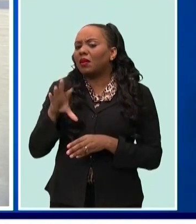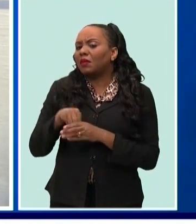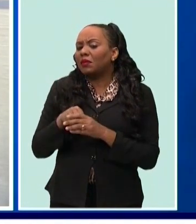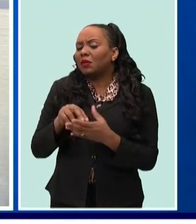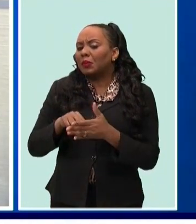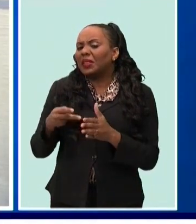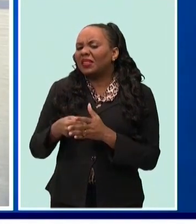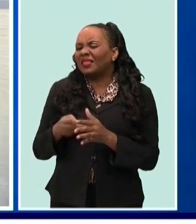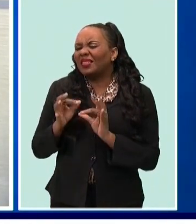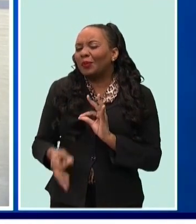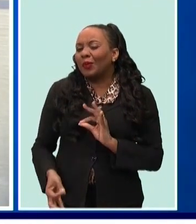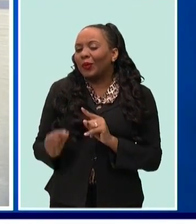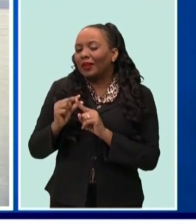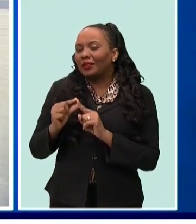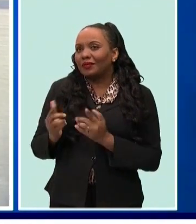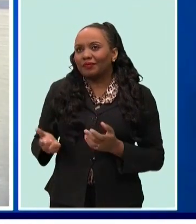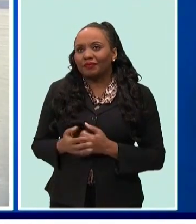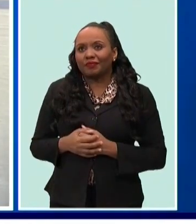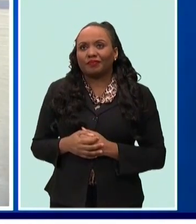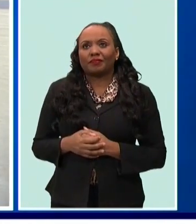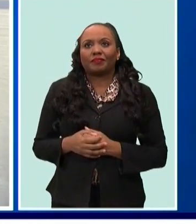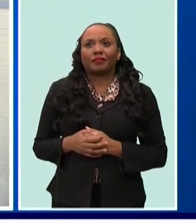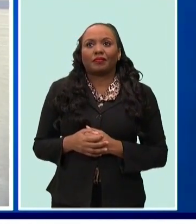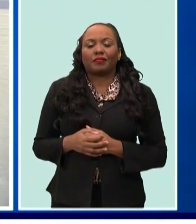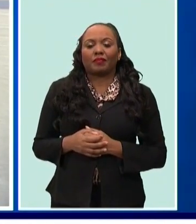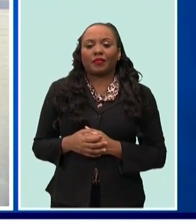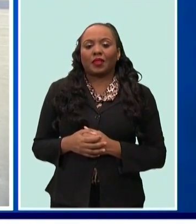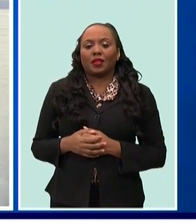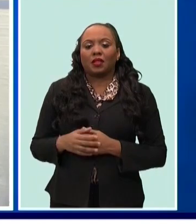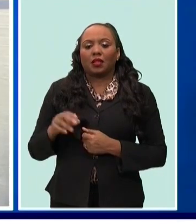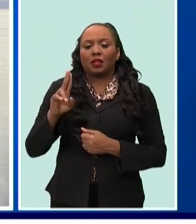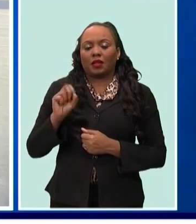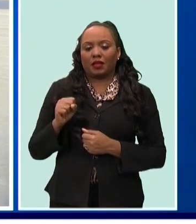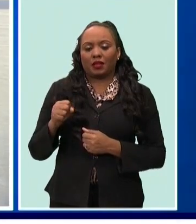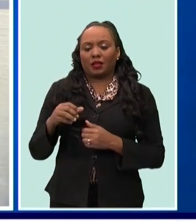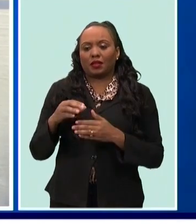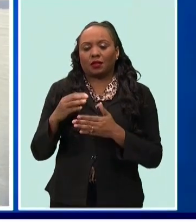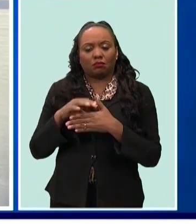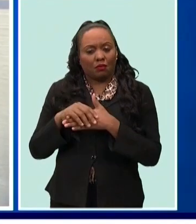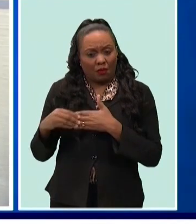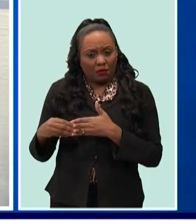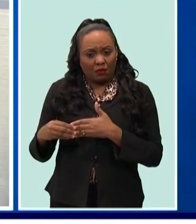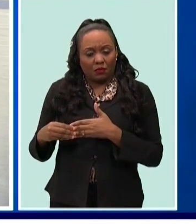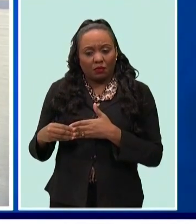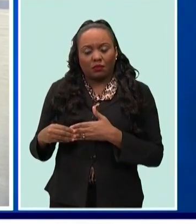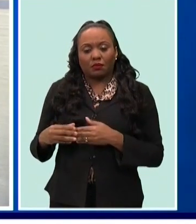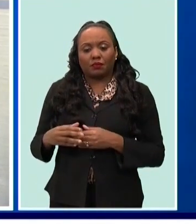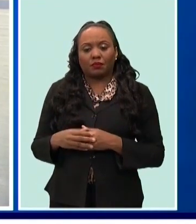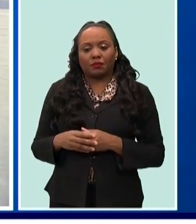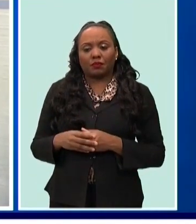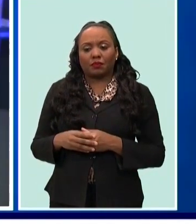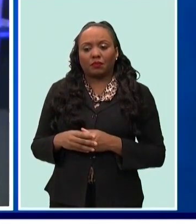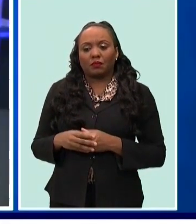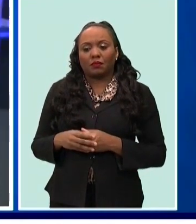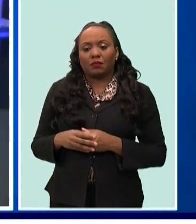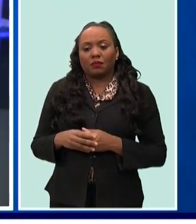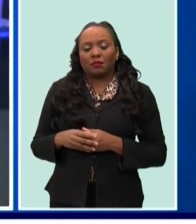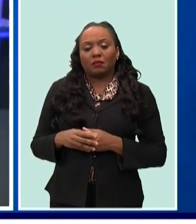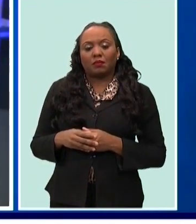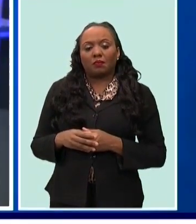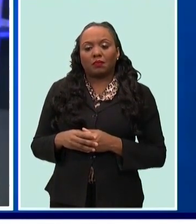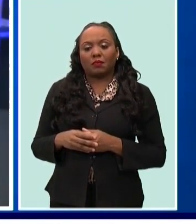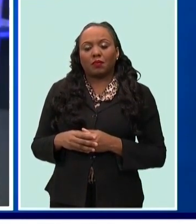simple terms? Well, Lisa, I mean, U.S. dollars, foreign currency. We're in a situation now where money is tight, as they say. We need as much, every dollar that we have,